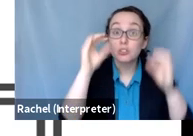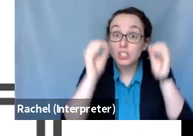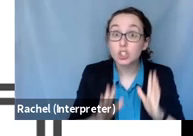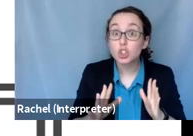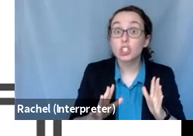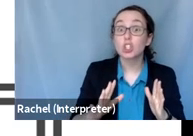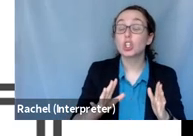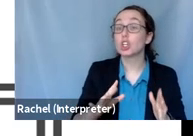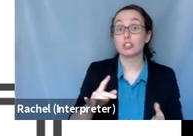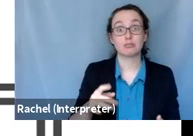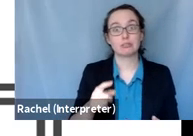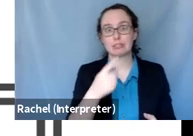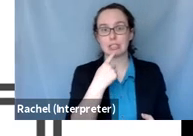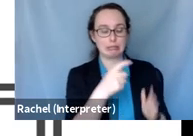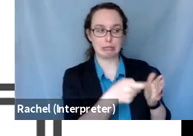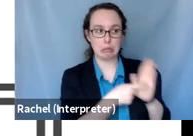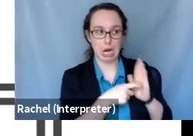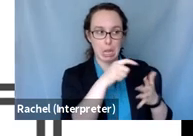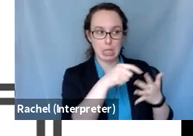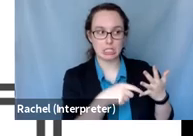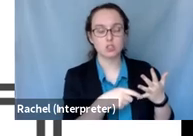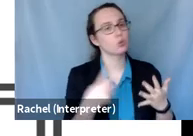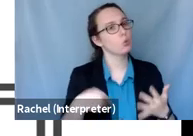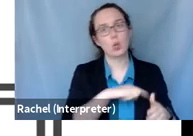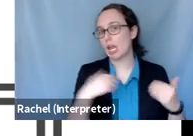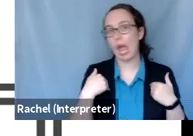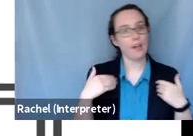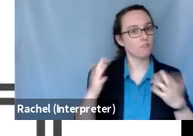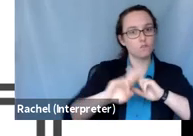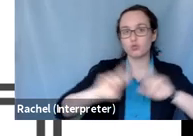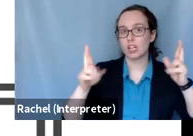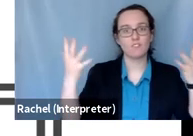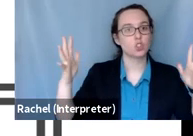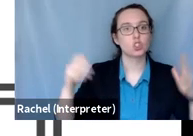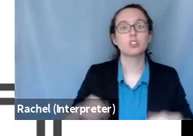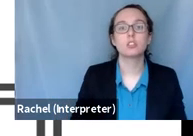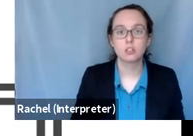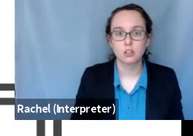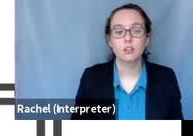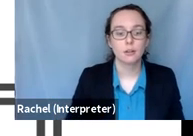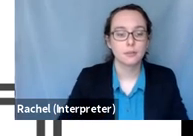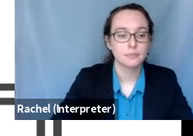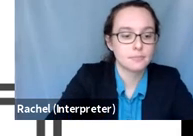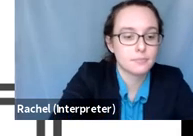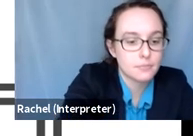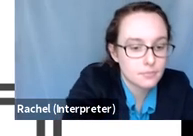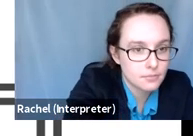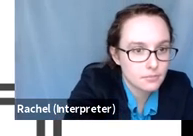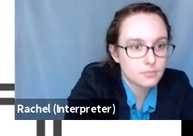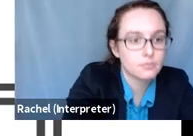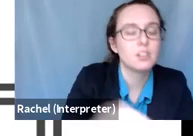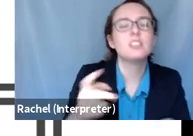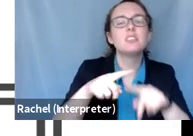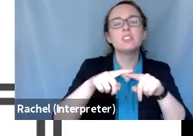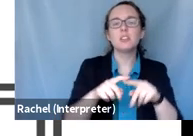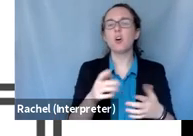we're ready to go. We have a lot of options for students based on price or based on how you prefer to study, if